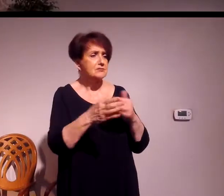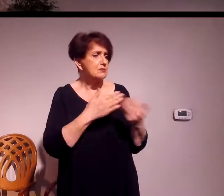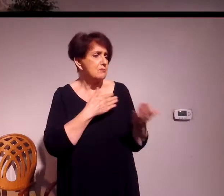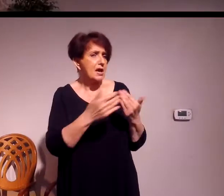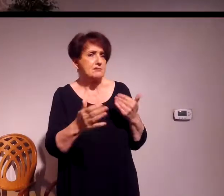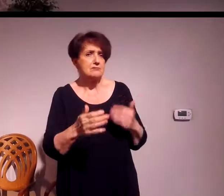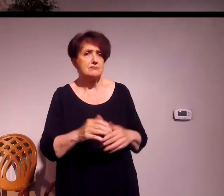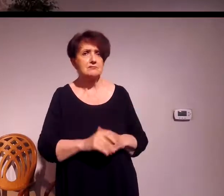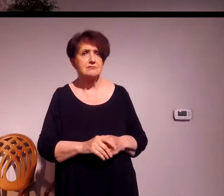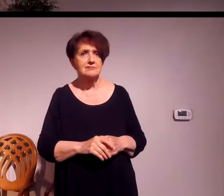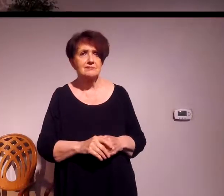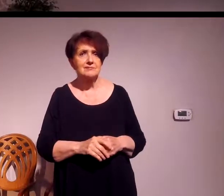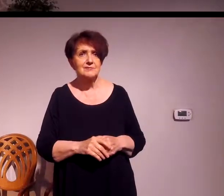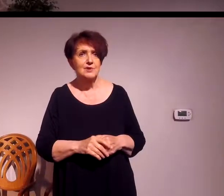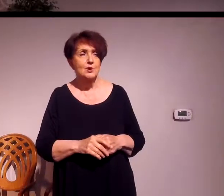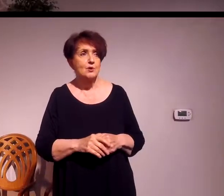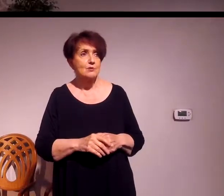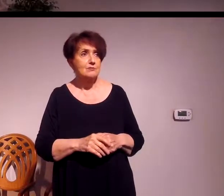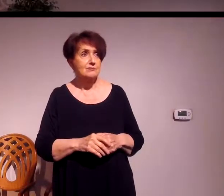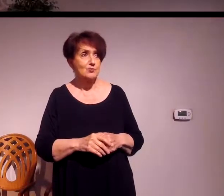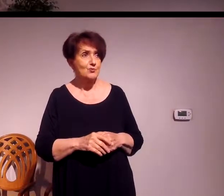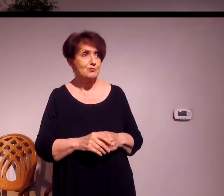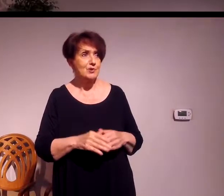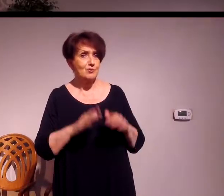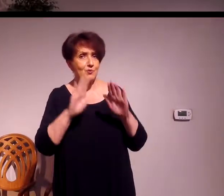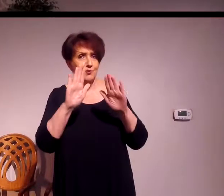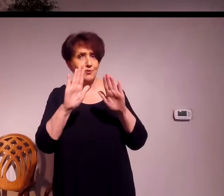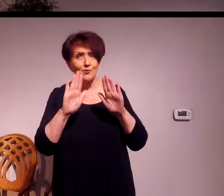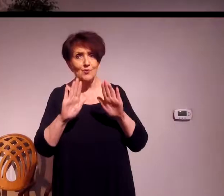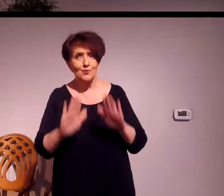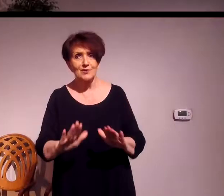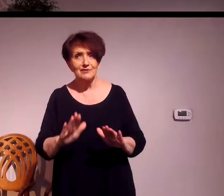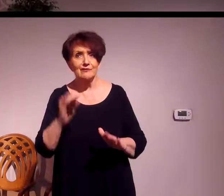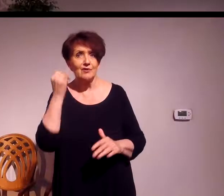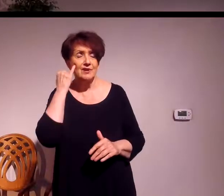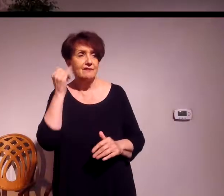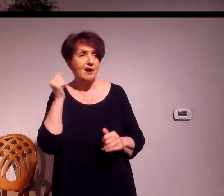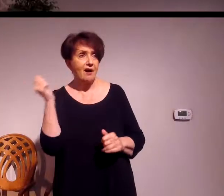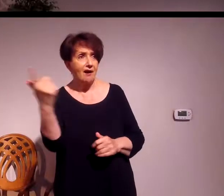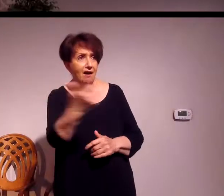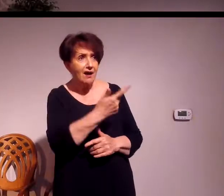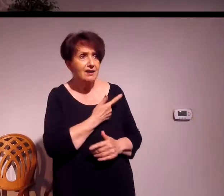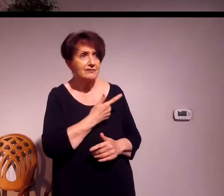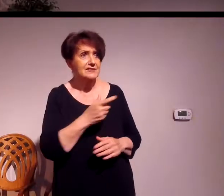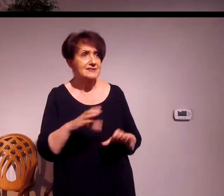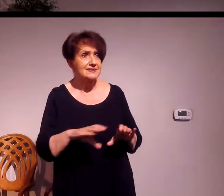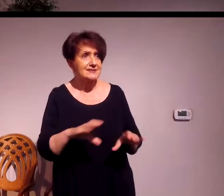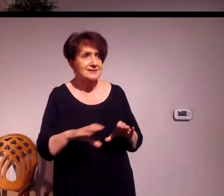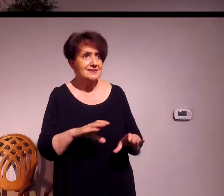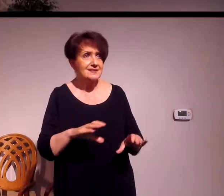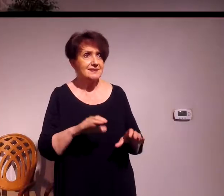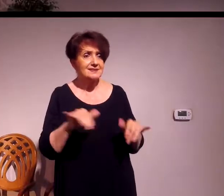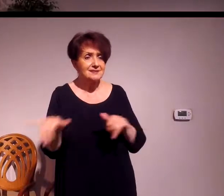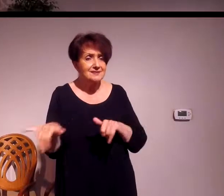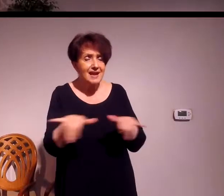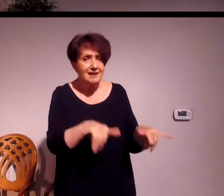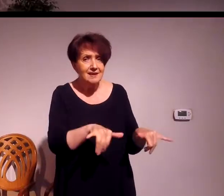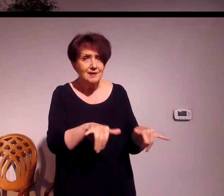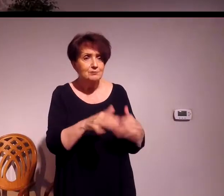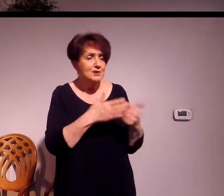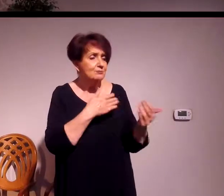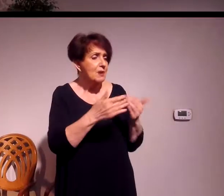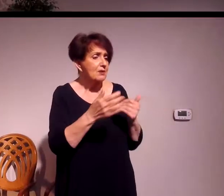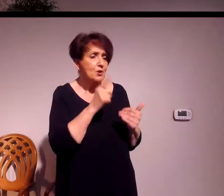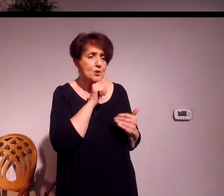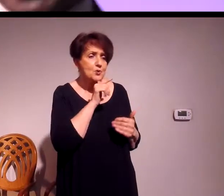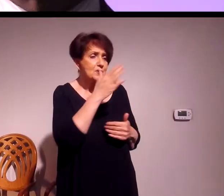Now, wouldn't it be fantastic if all of us went about our jobs, our lives, the way we served in that kind of manner, that it didn't matter who was